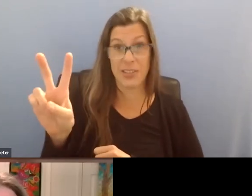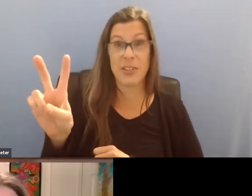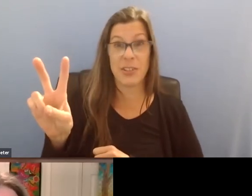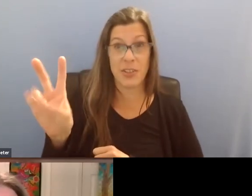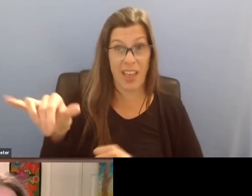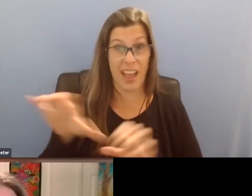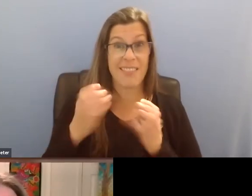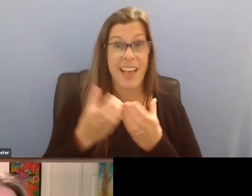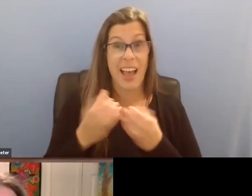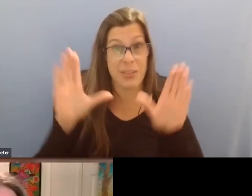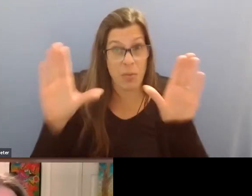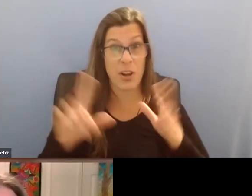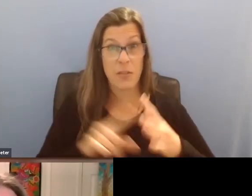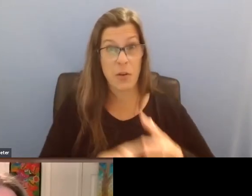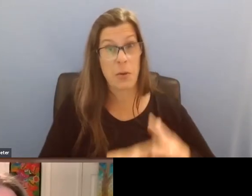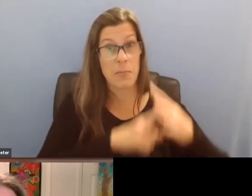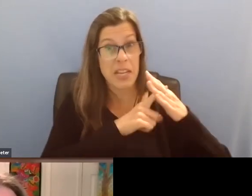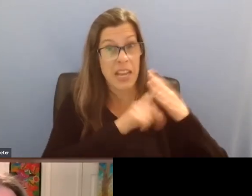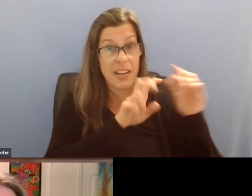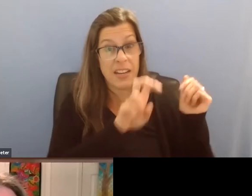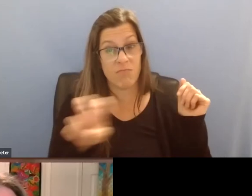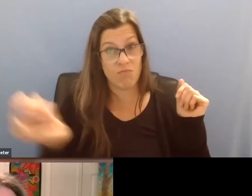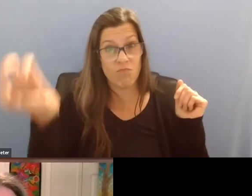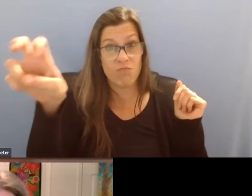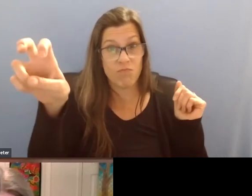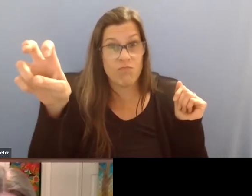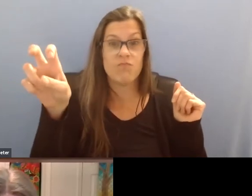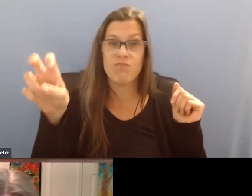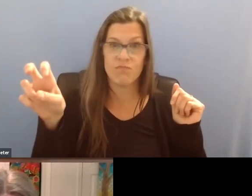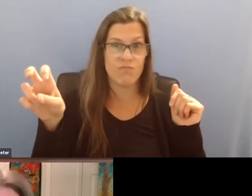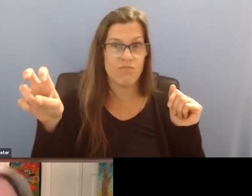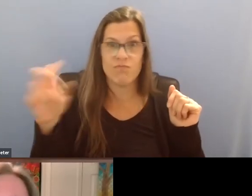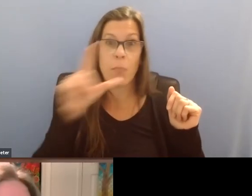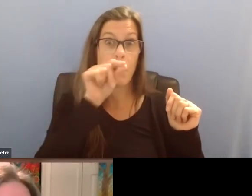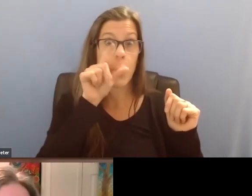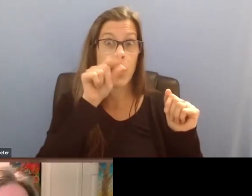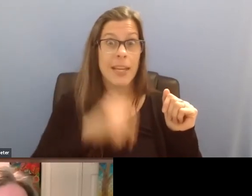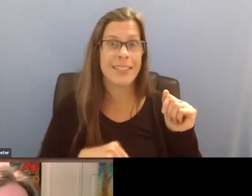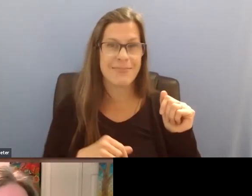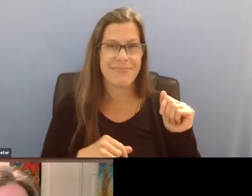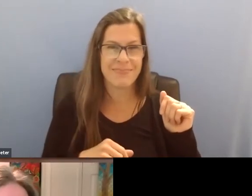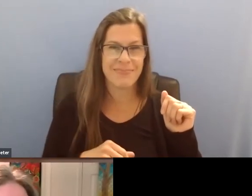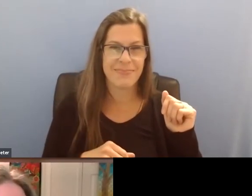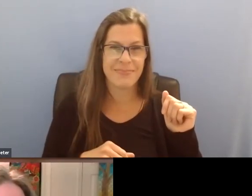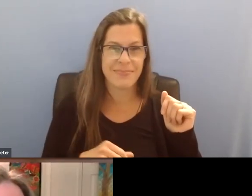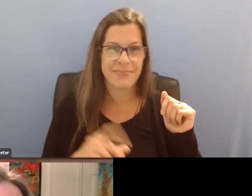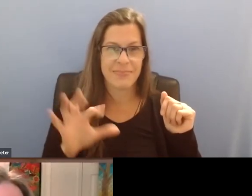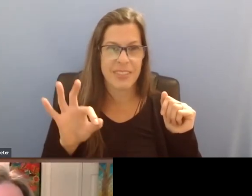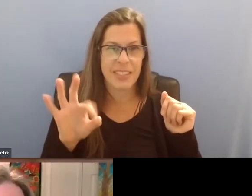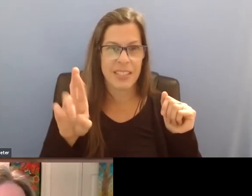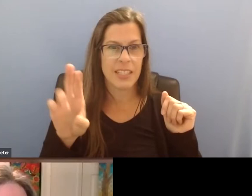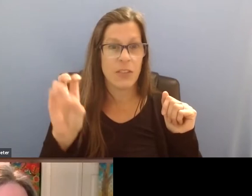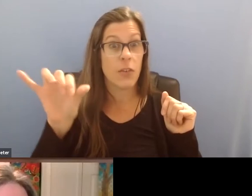for me of a new avocation. That's awesome. I and I what I really love about that story is that